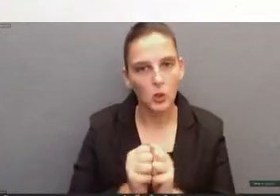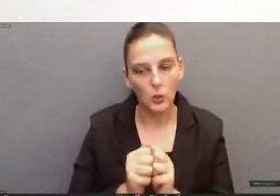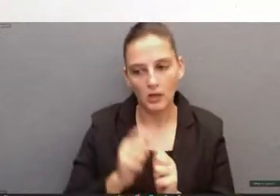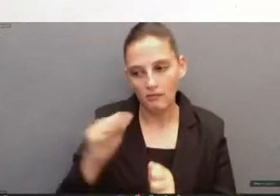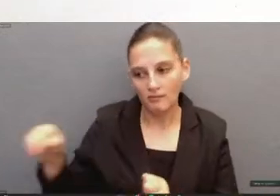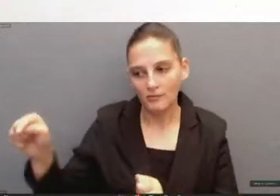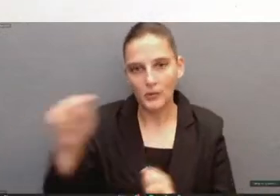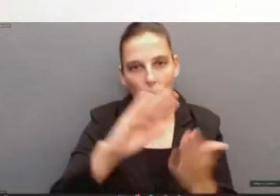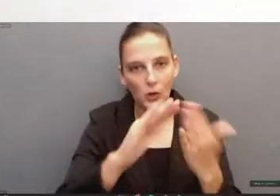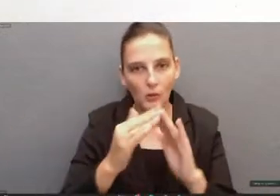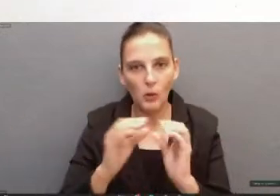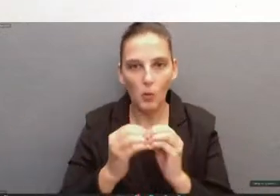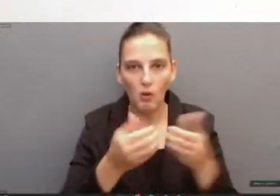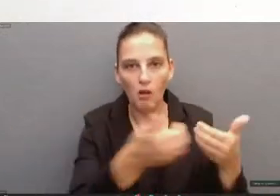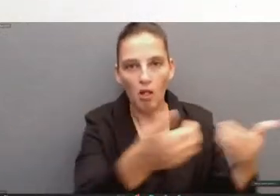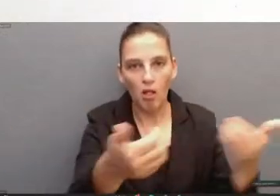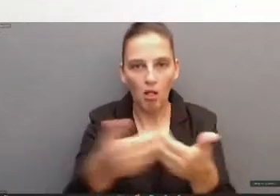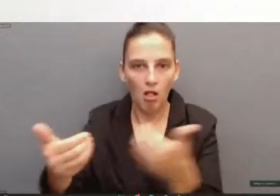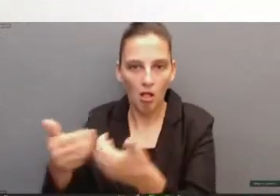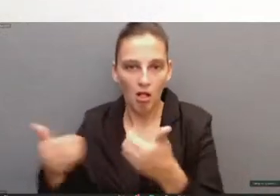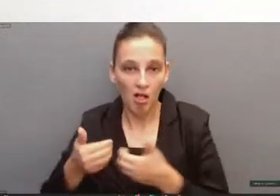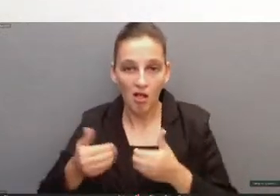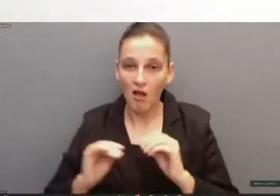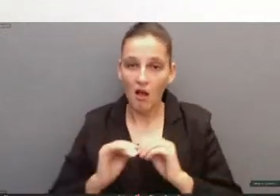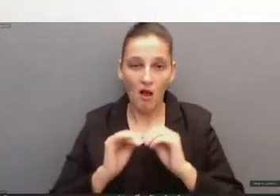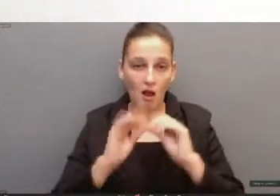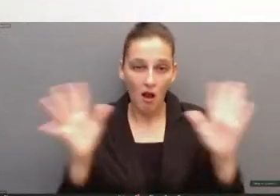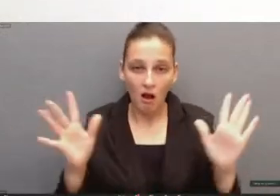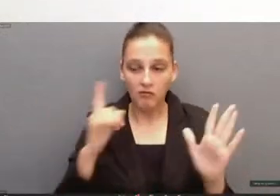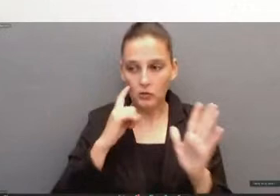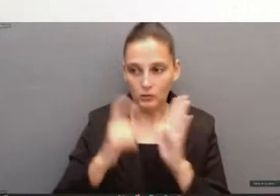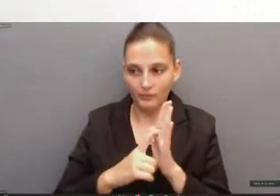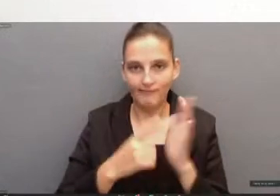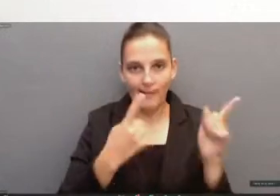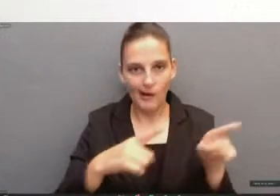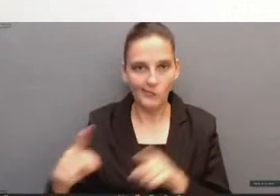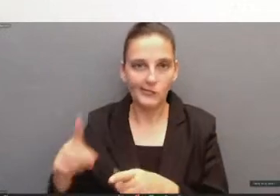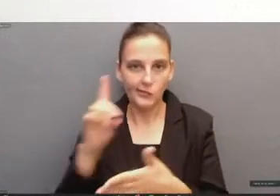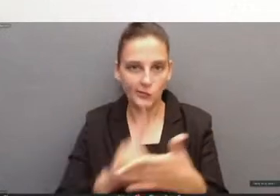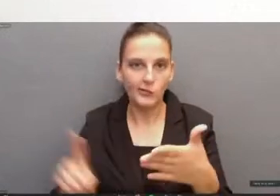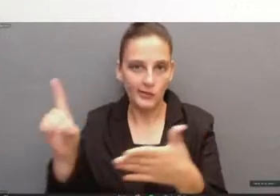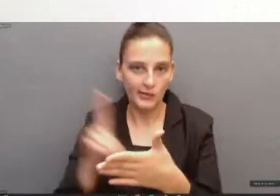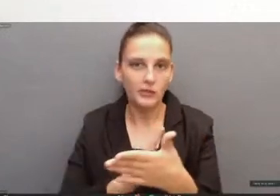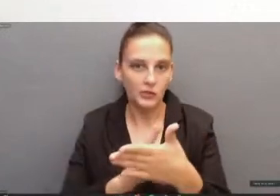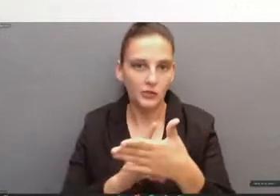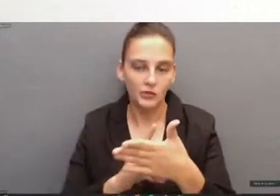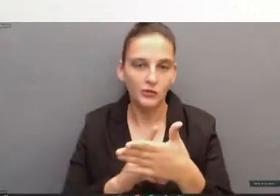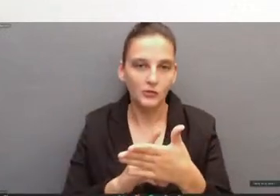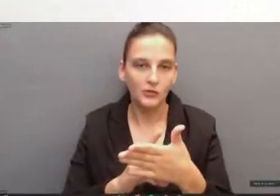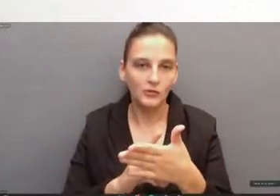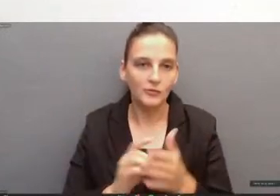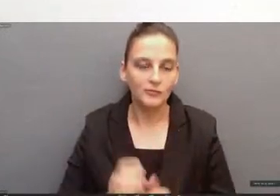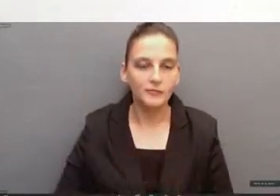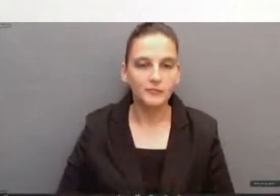communities and the discrimination that takes place in very operational